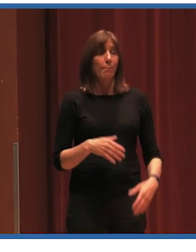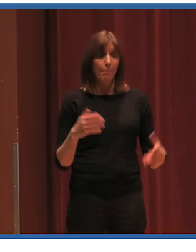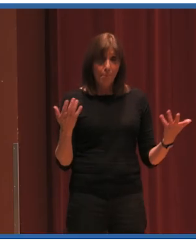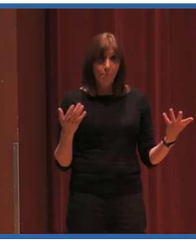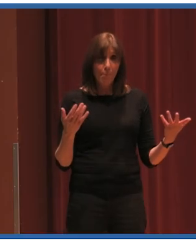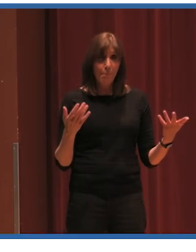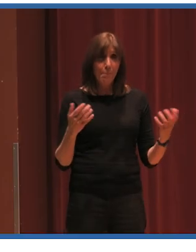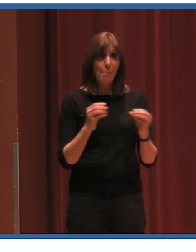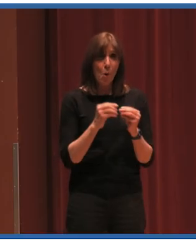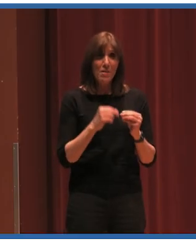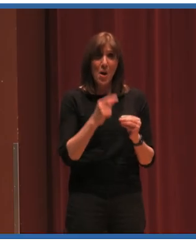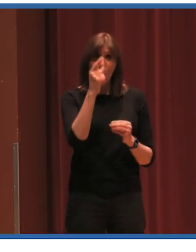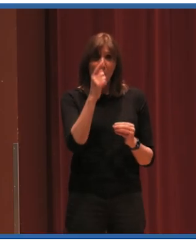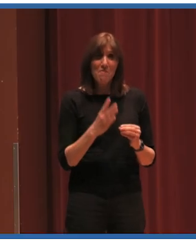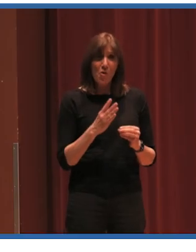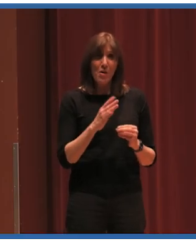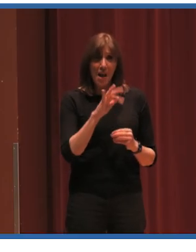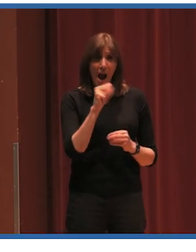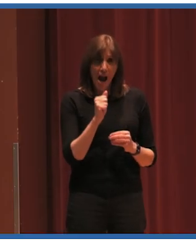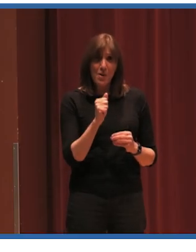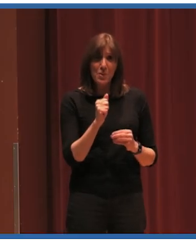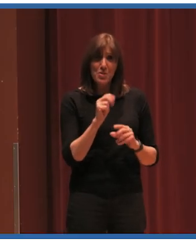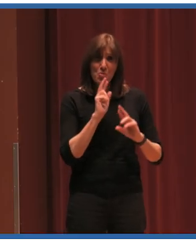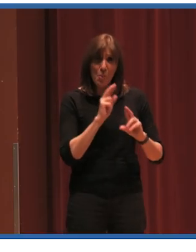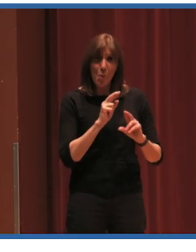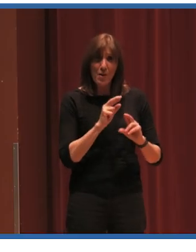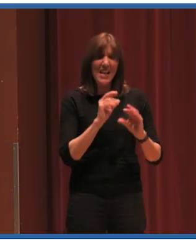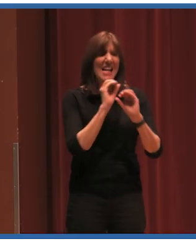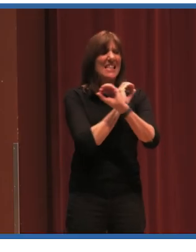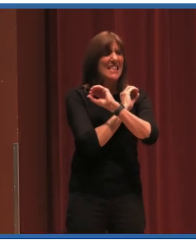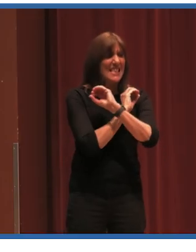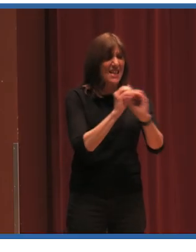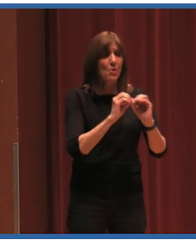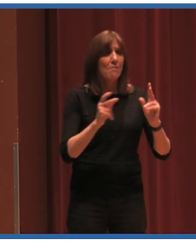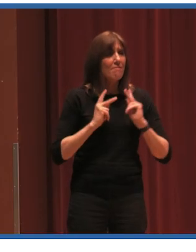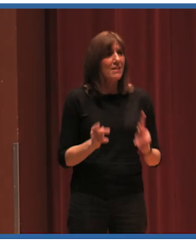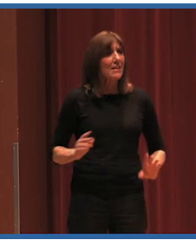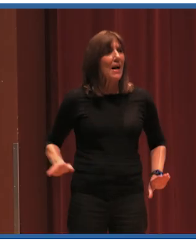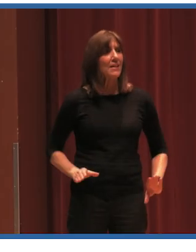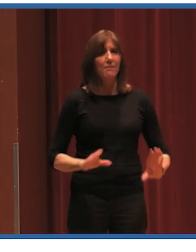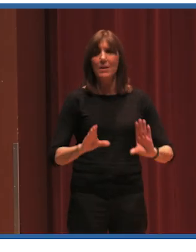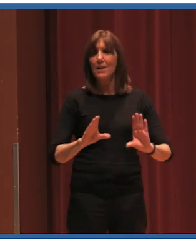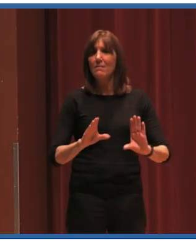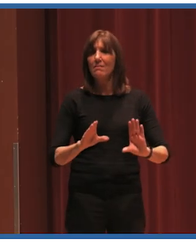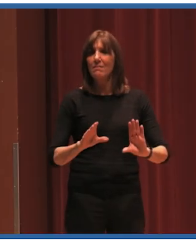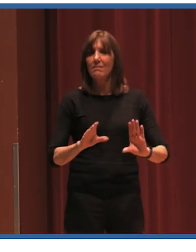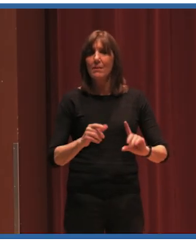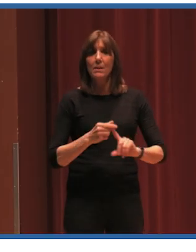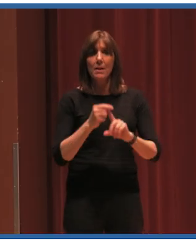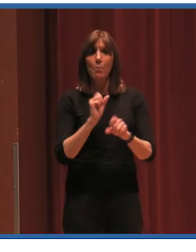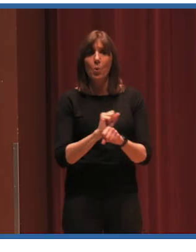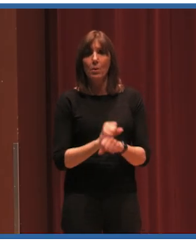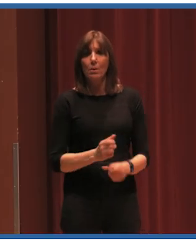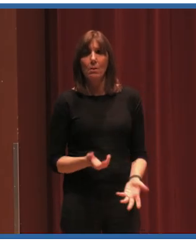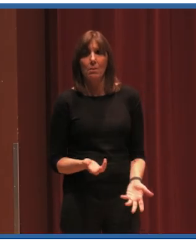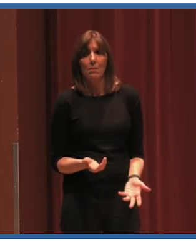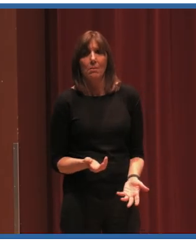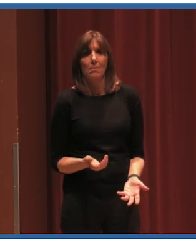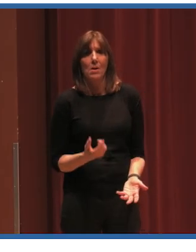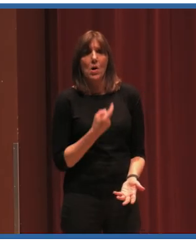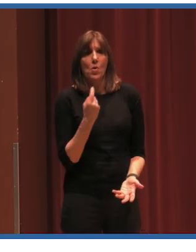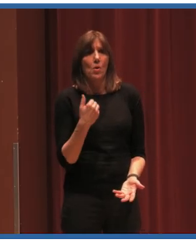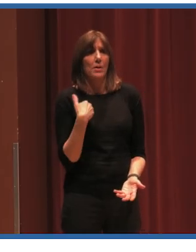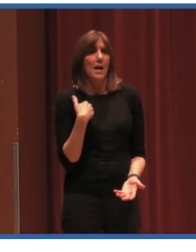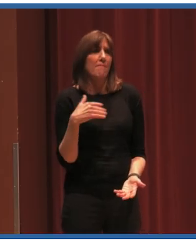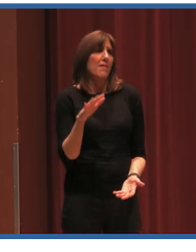reporting. None physical activity outside of their job. We also only have about, I